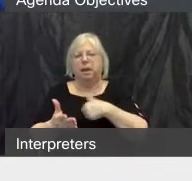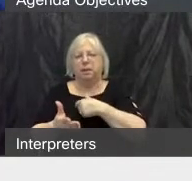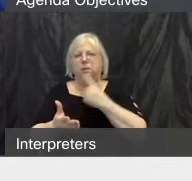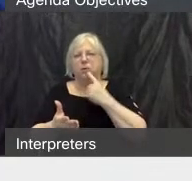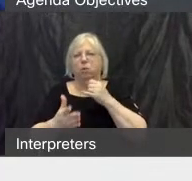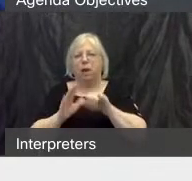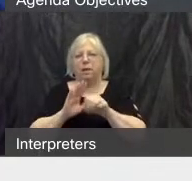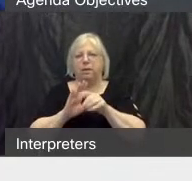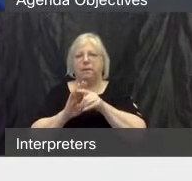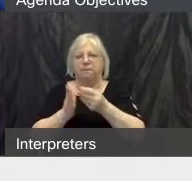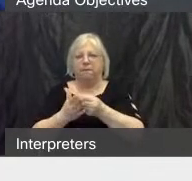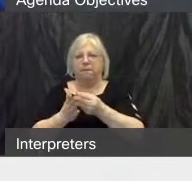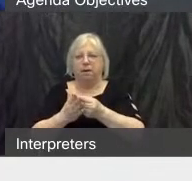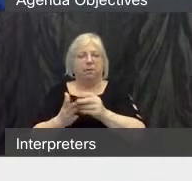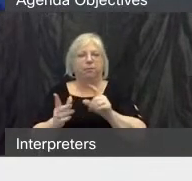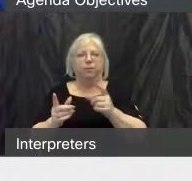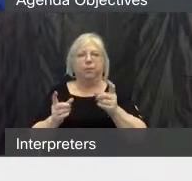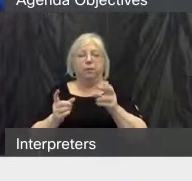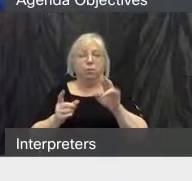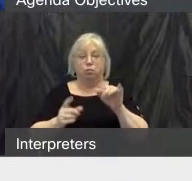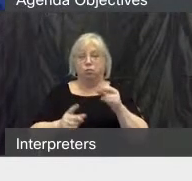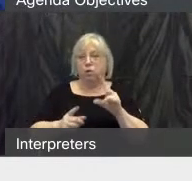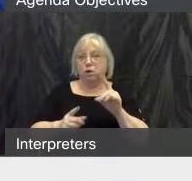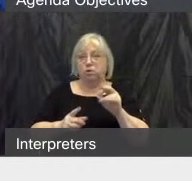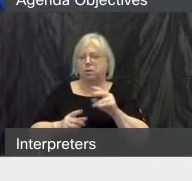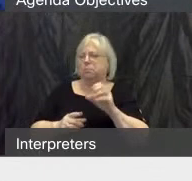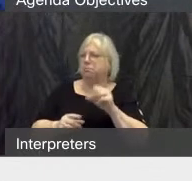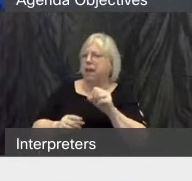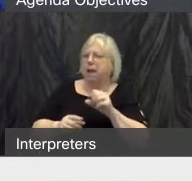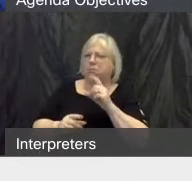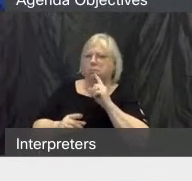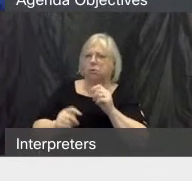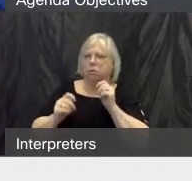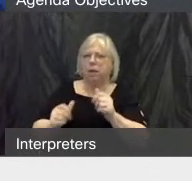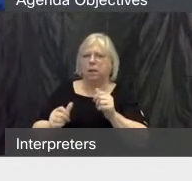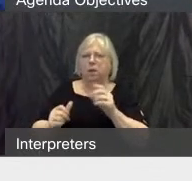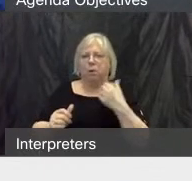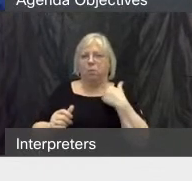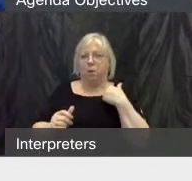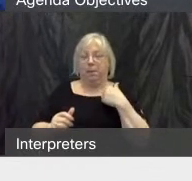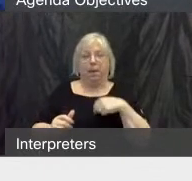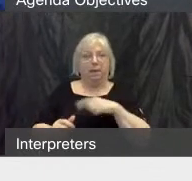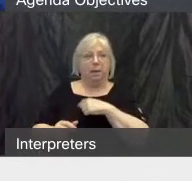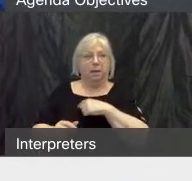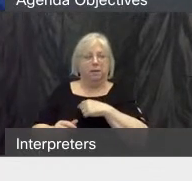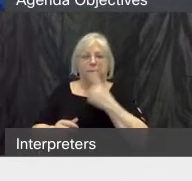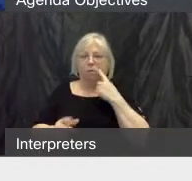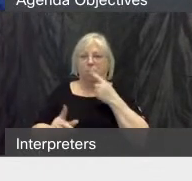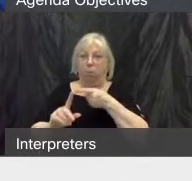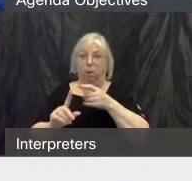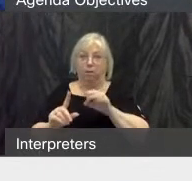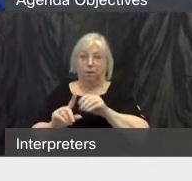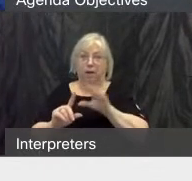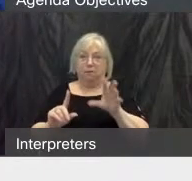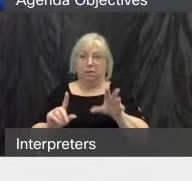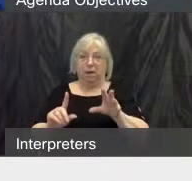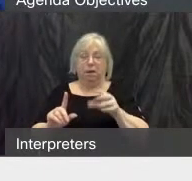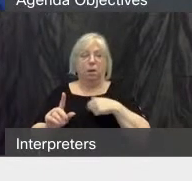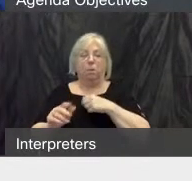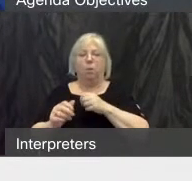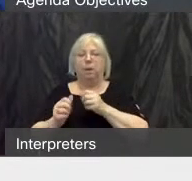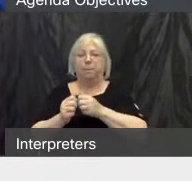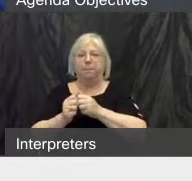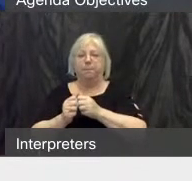Director Richardson? Yes, Mayor. Yes, real quickly, I just want to remind us, for a point of clarification, we passed